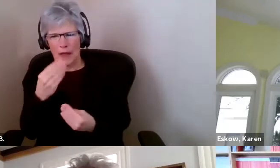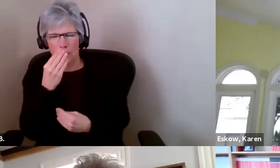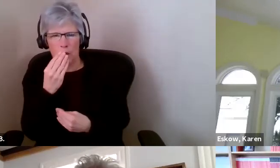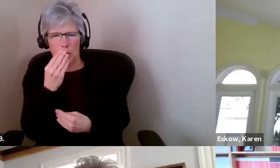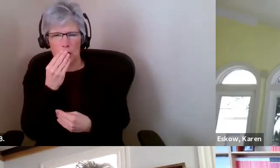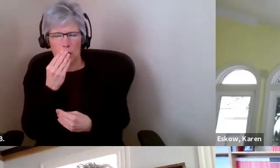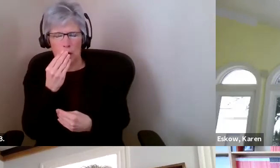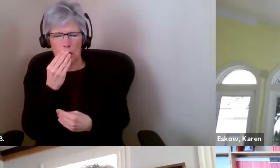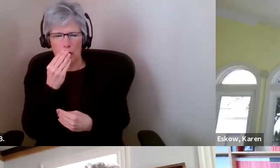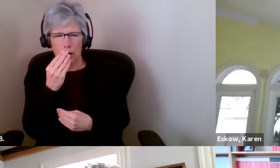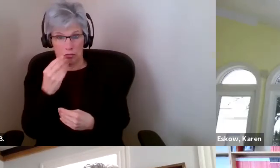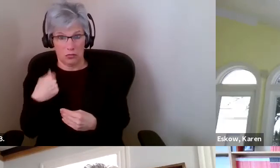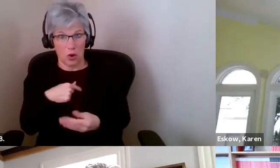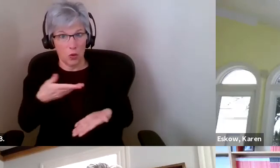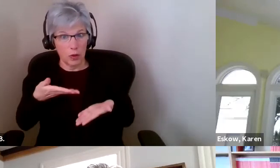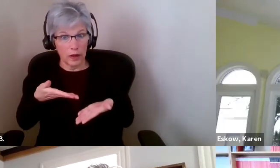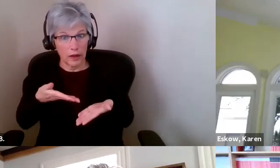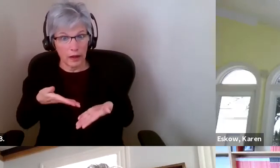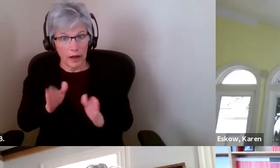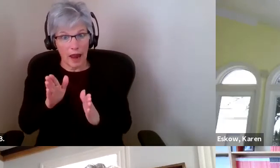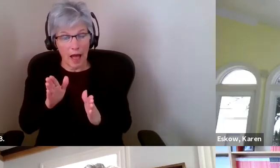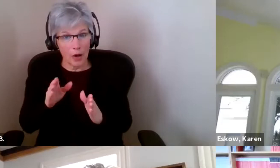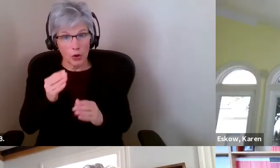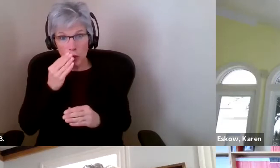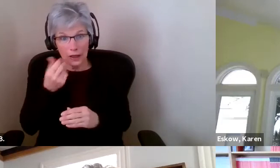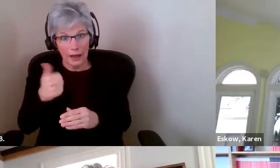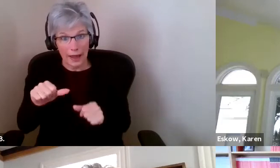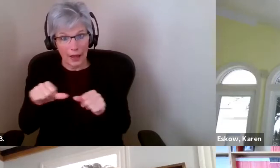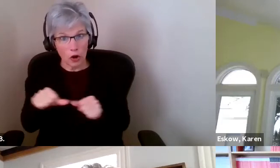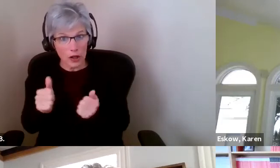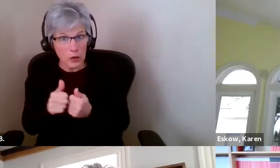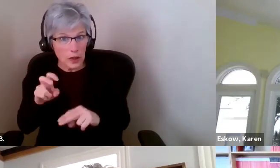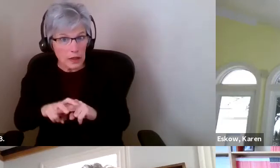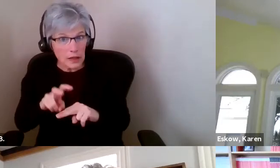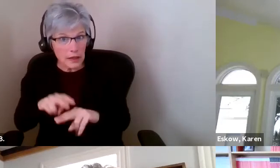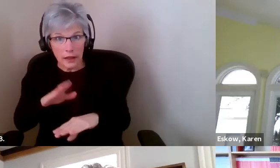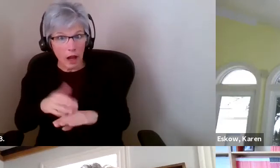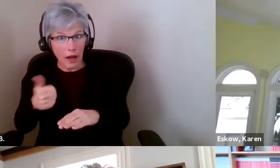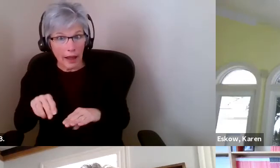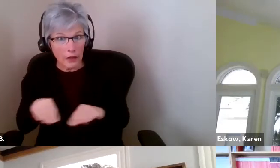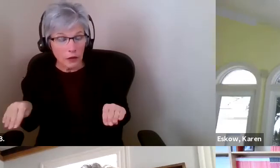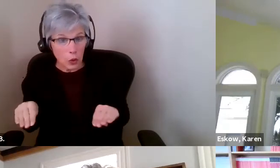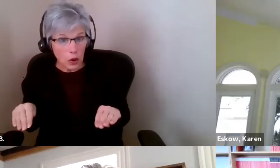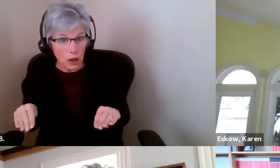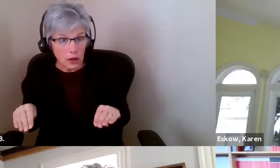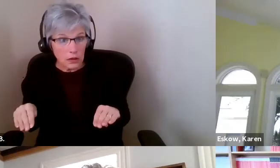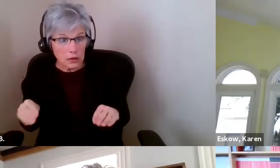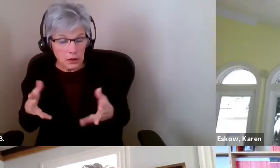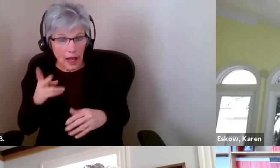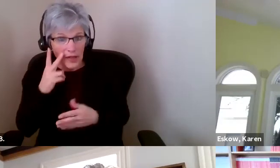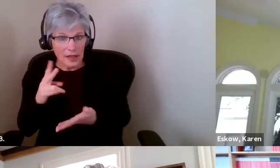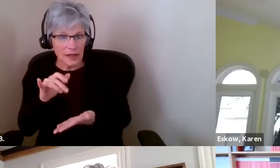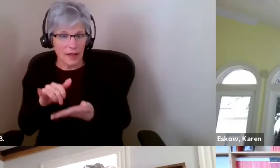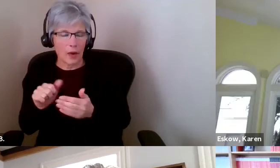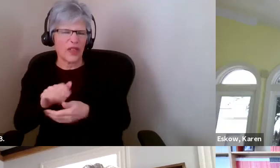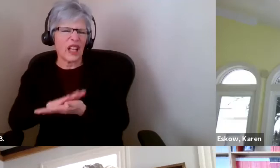Like, are we allowed to eat in any of the areas with seating on any of the floors? Because I've seen that with the cleaning staff